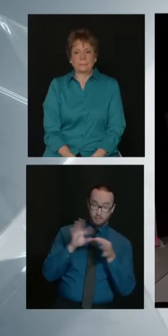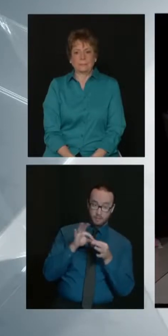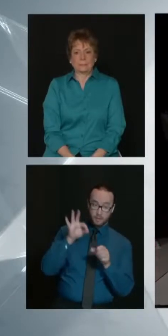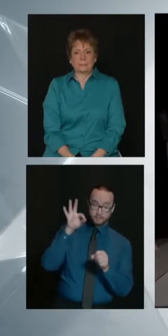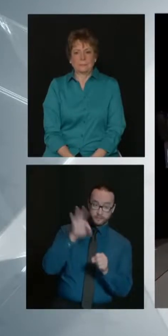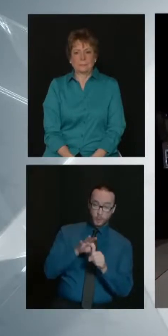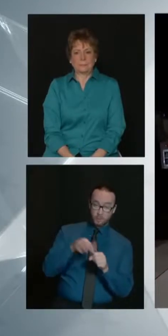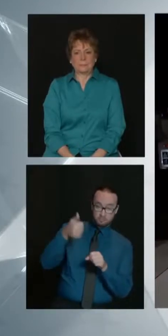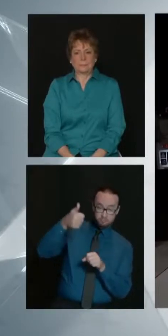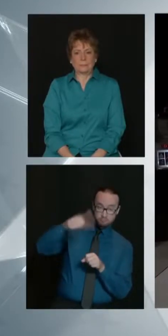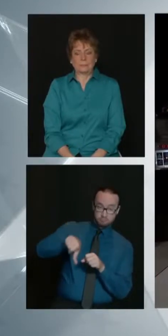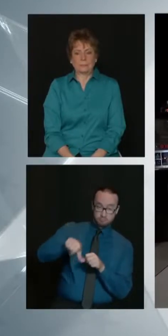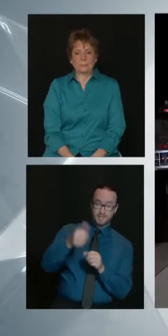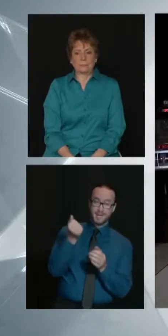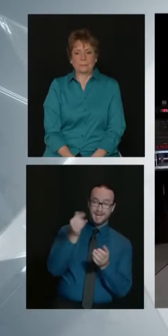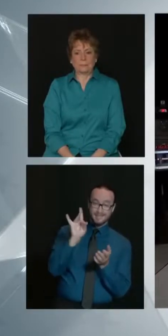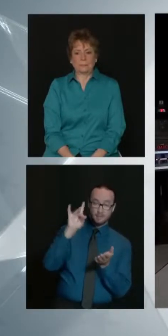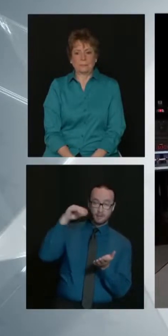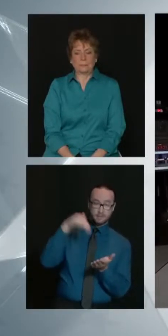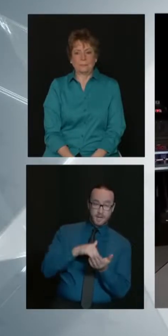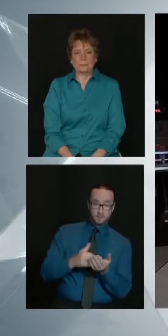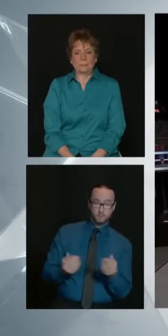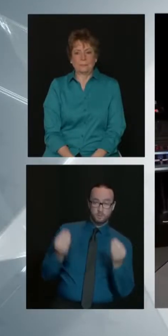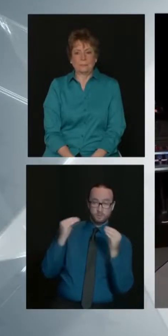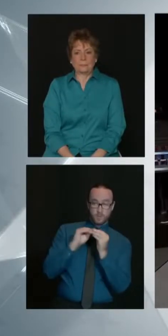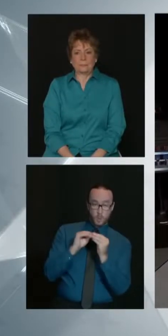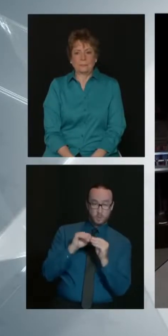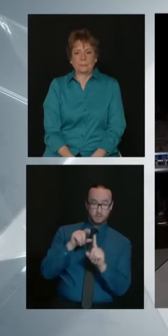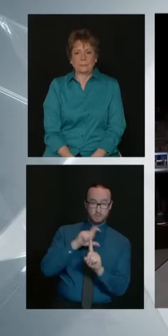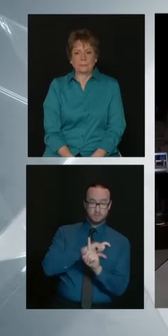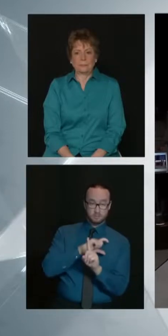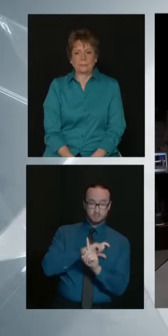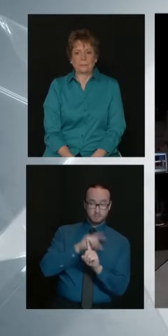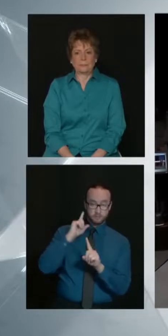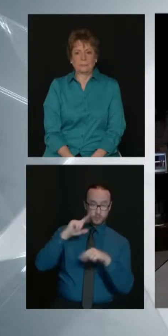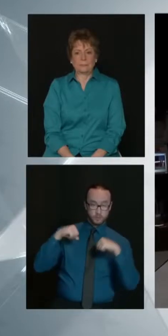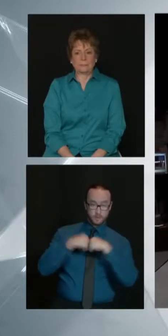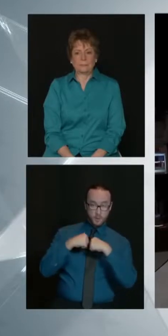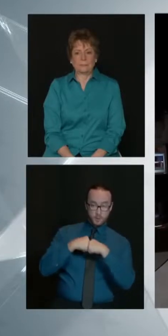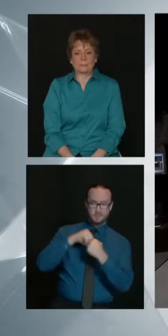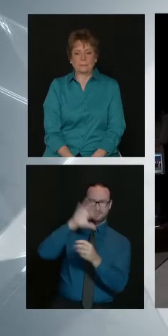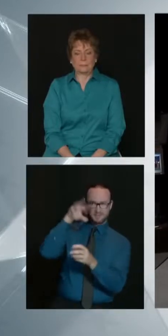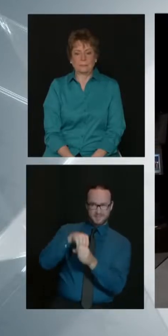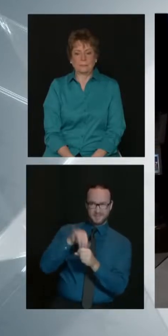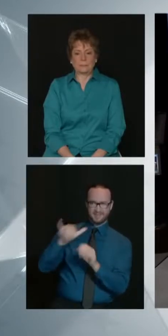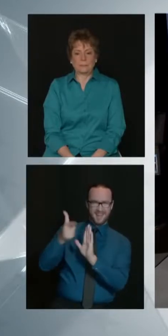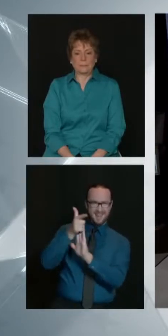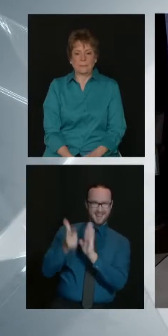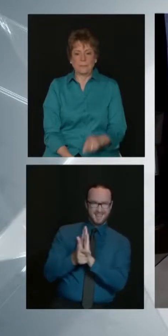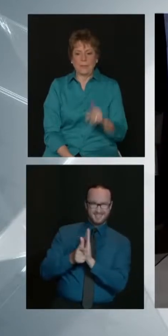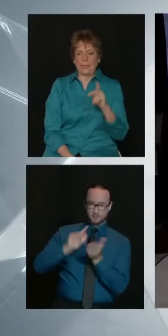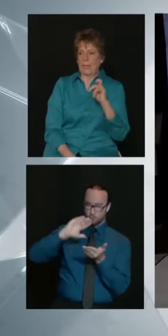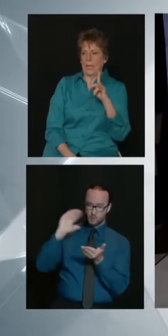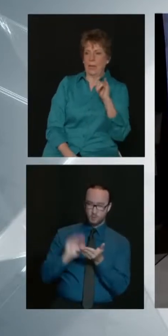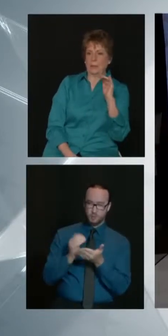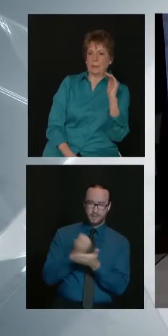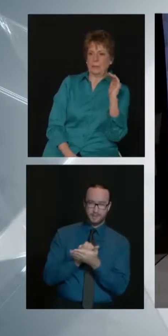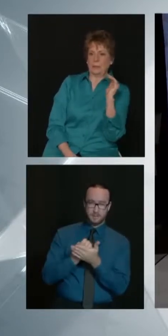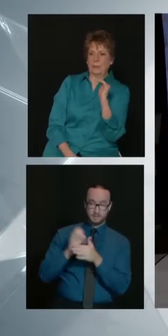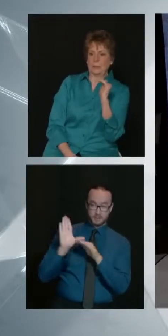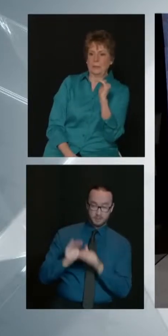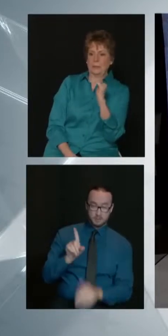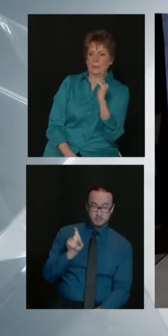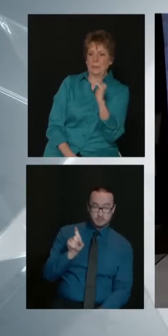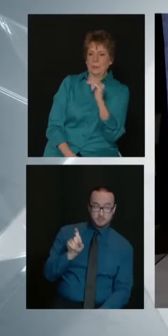Act passage? Senator. You know, we there it is, right there. There are votes that happen in D.C. that have nothing to do with Border